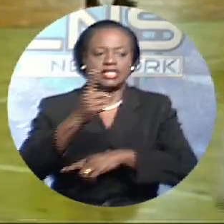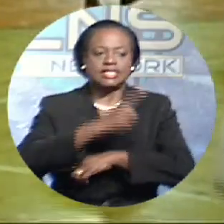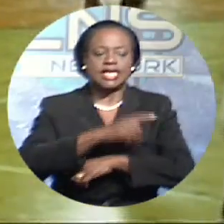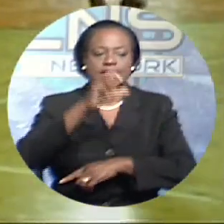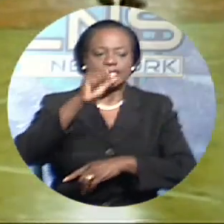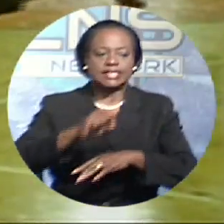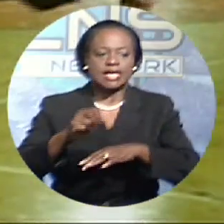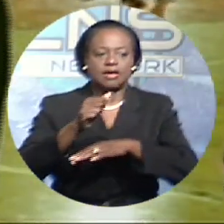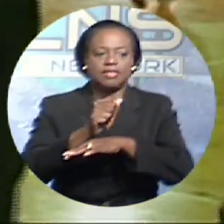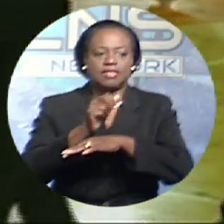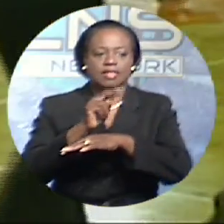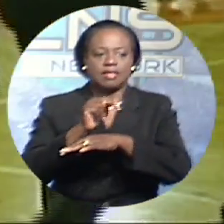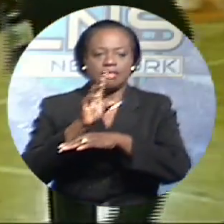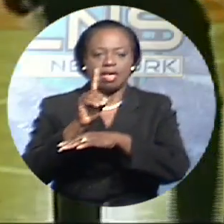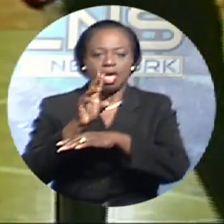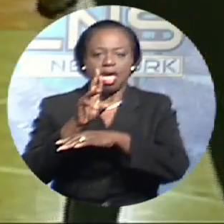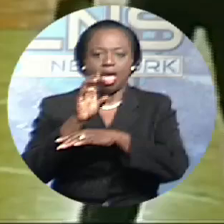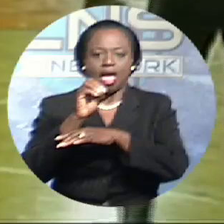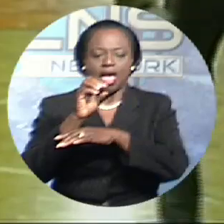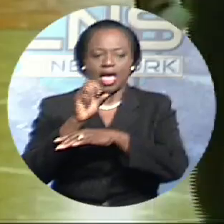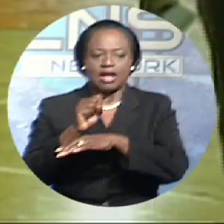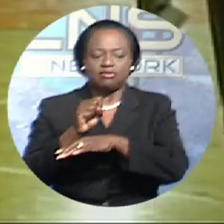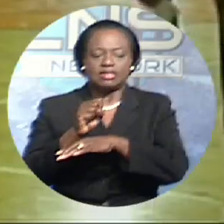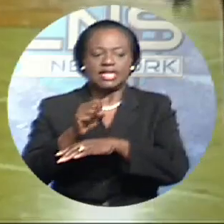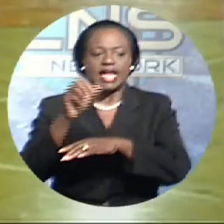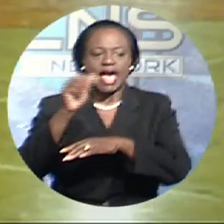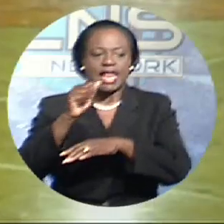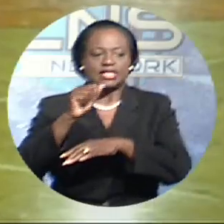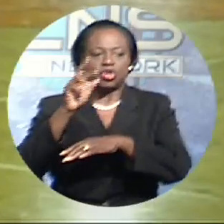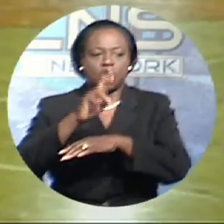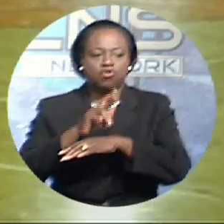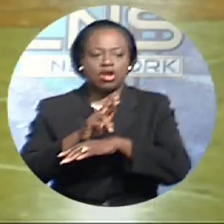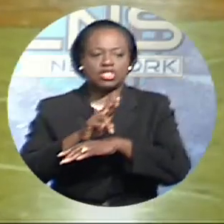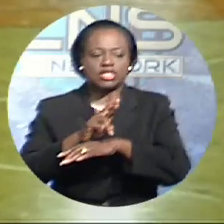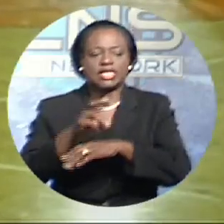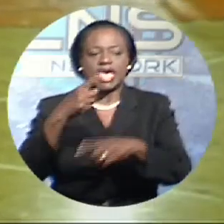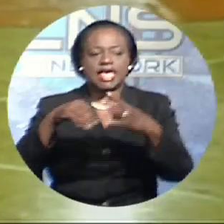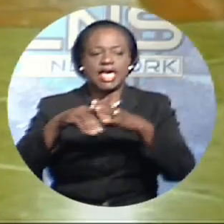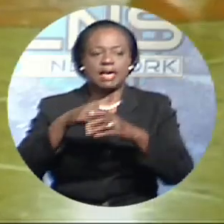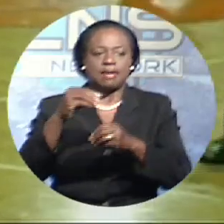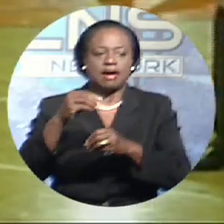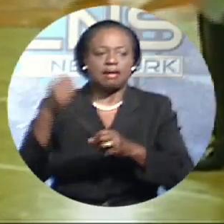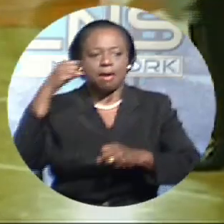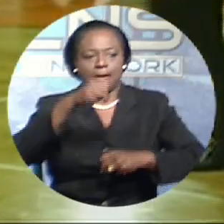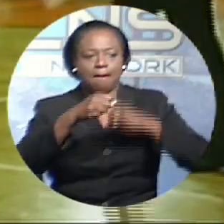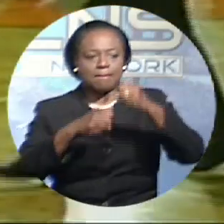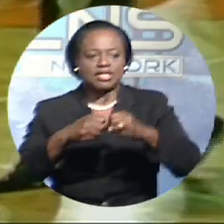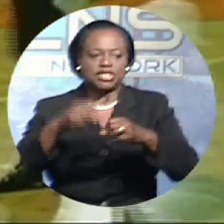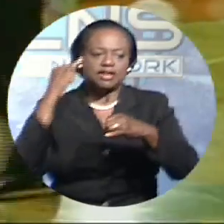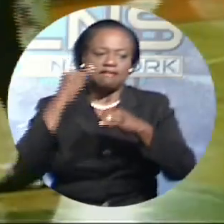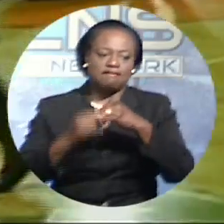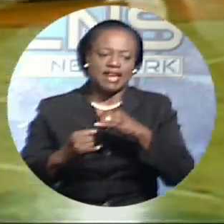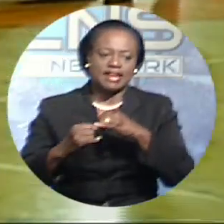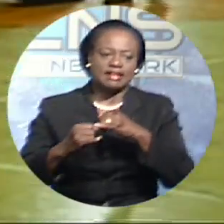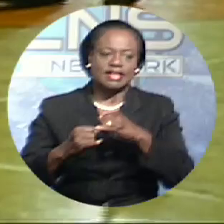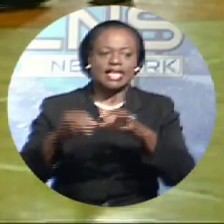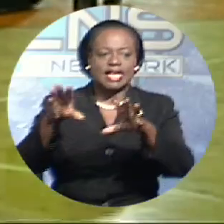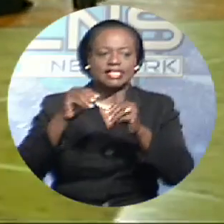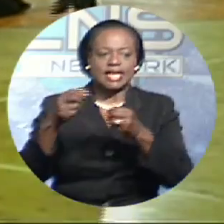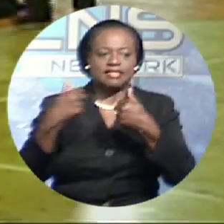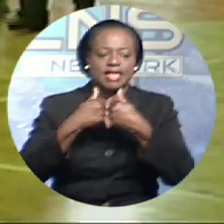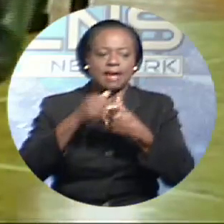South Andrews, they had Anatole Rogers on the ropes, but Anatole Rogers came out punching in the final couple of seconds to take that